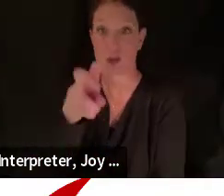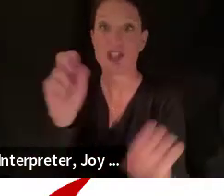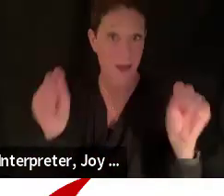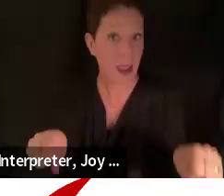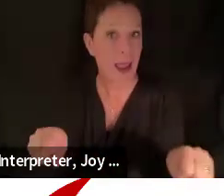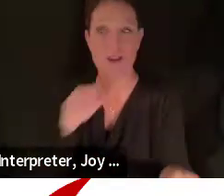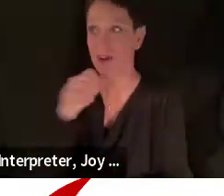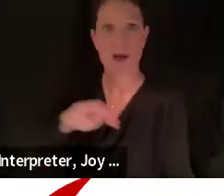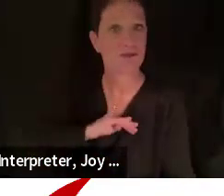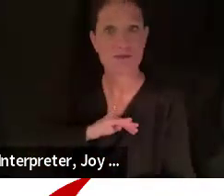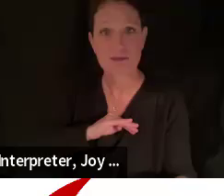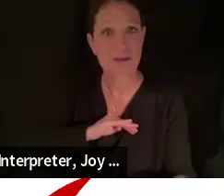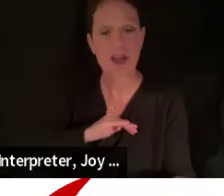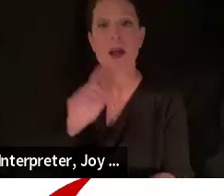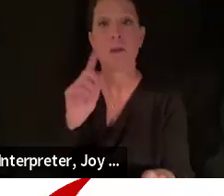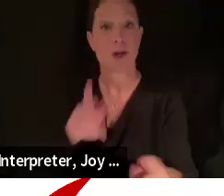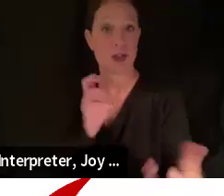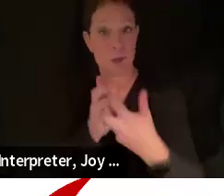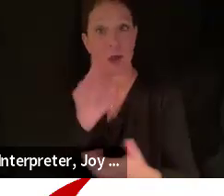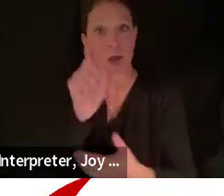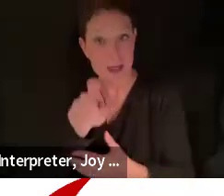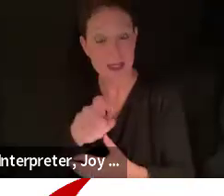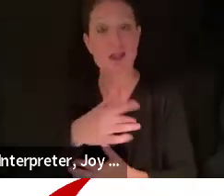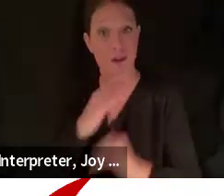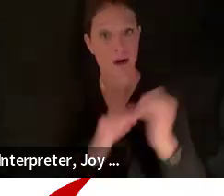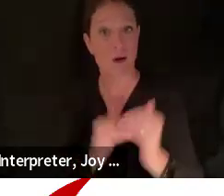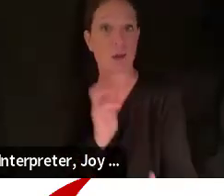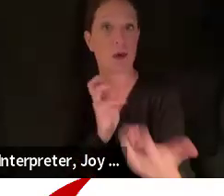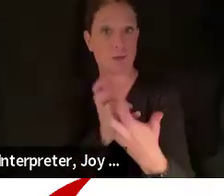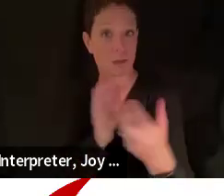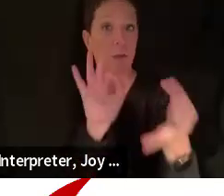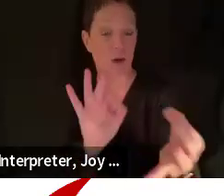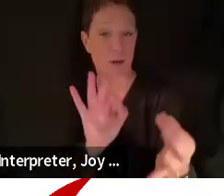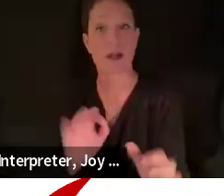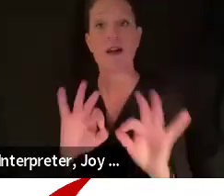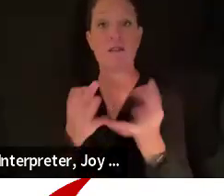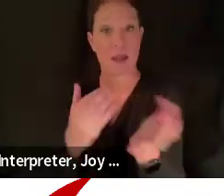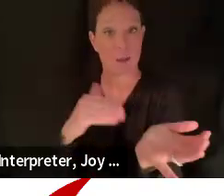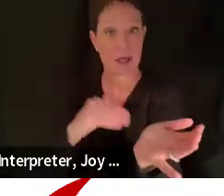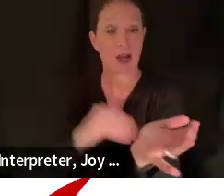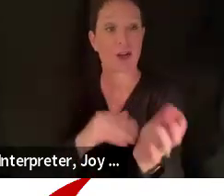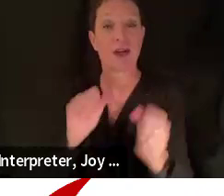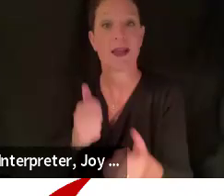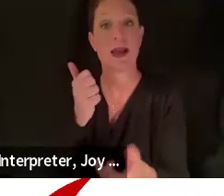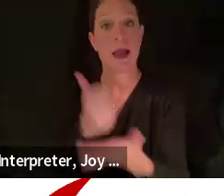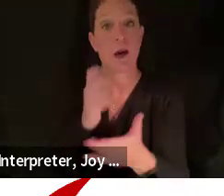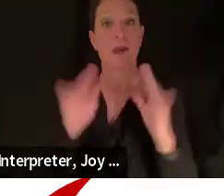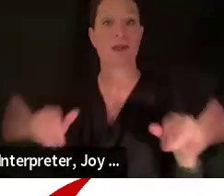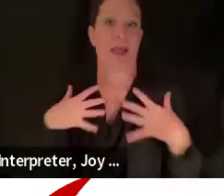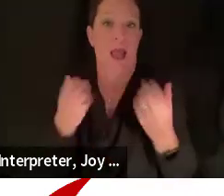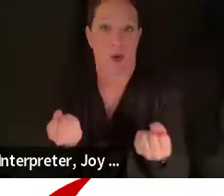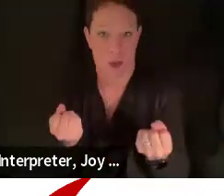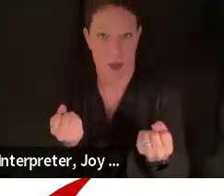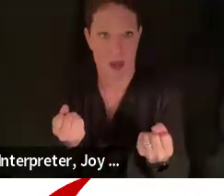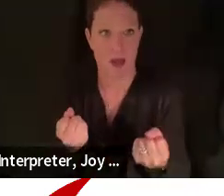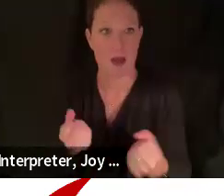doctors until you find one that fits your needs and makes it comfortable for you. A primary care can help people stay healthy.